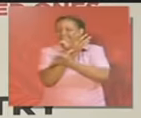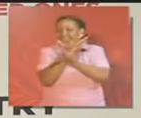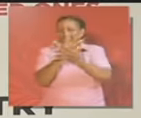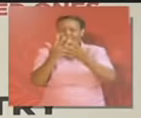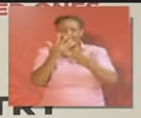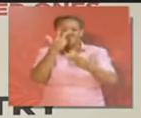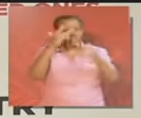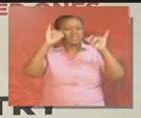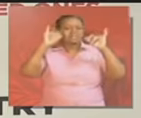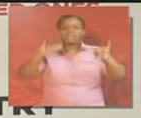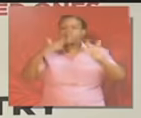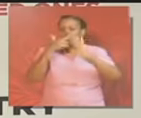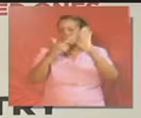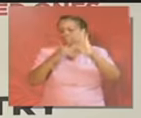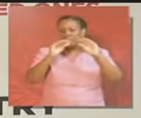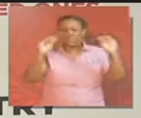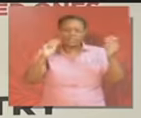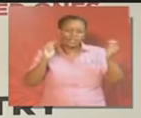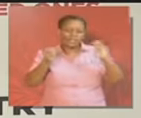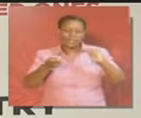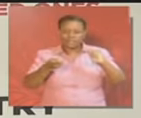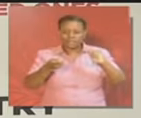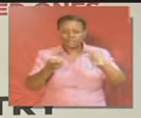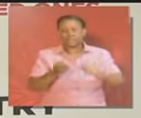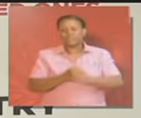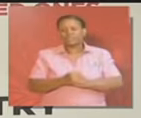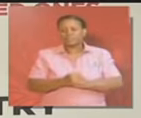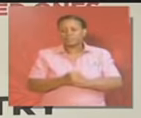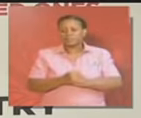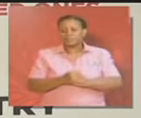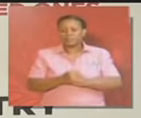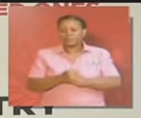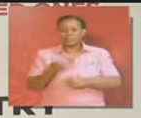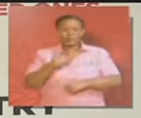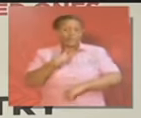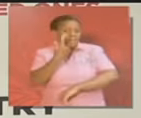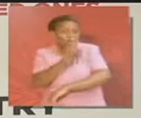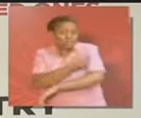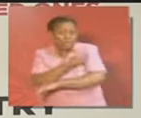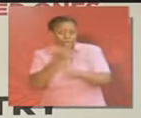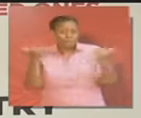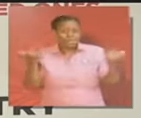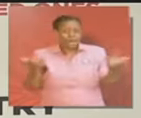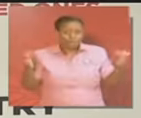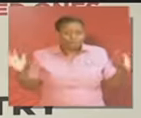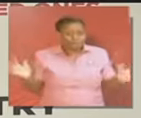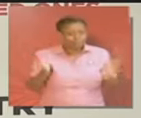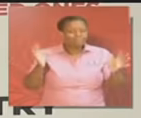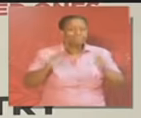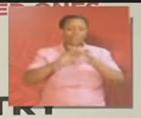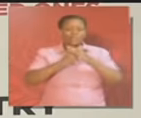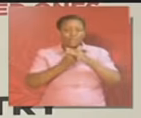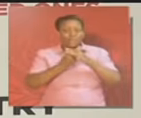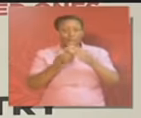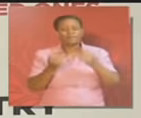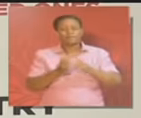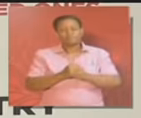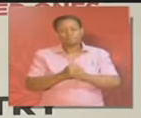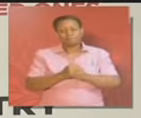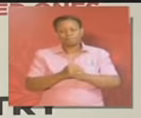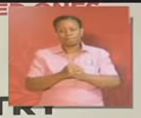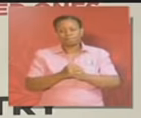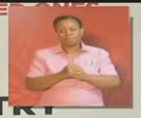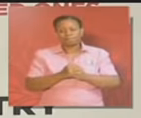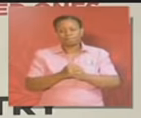our vaccination drive. And just a quick update on the vaccination drive, one of the bits of information I did not include in the EPI update, as at 4